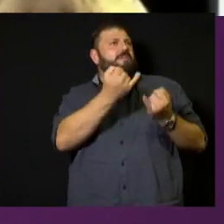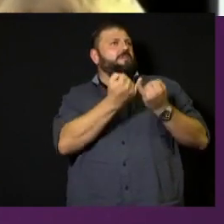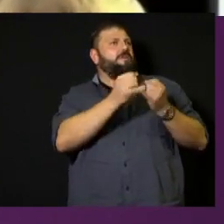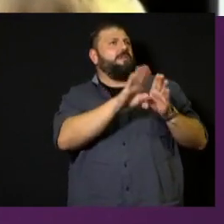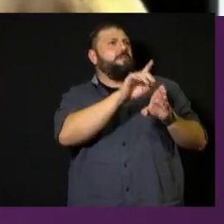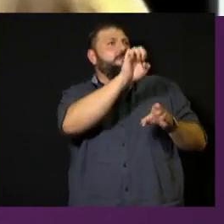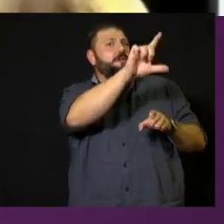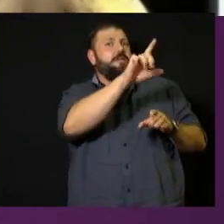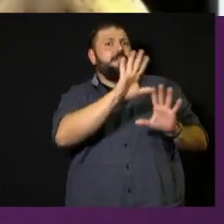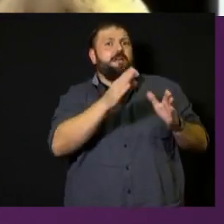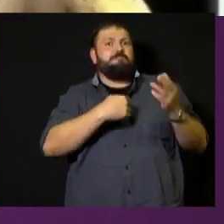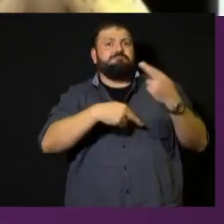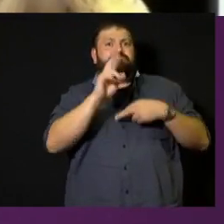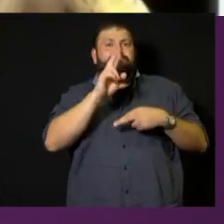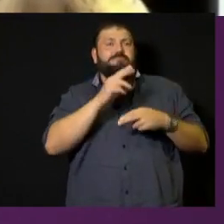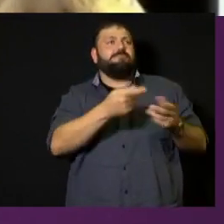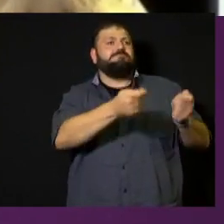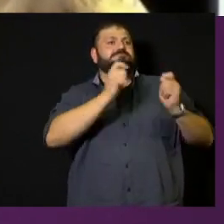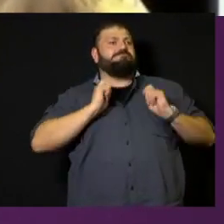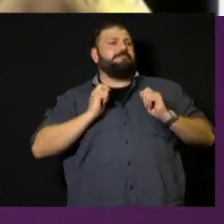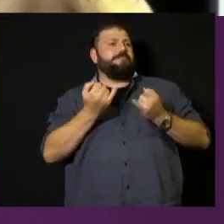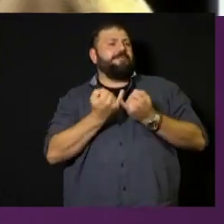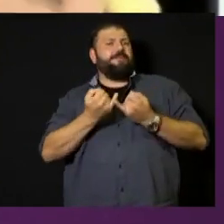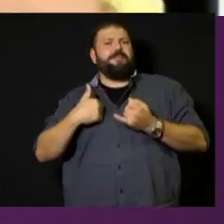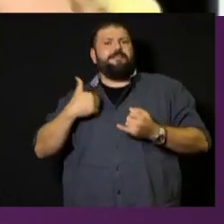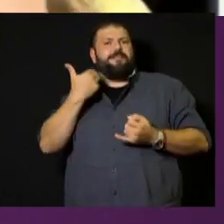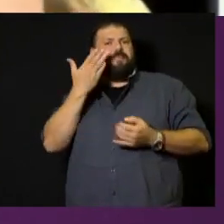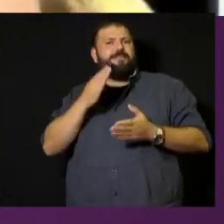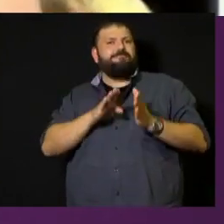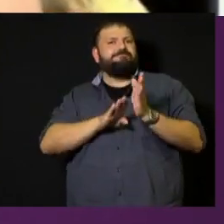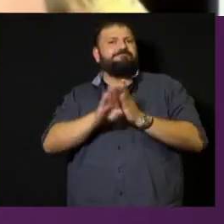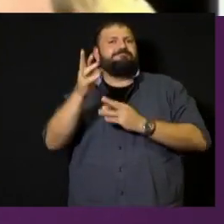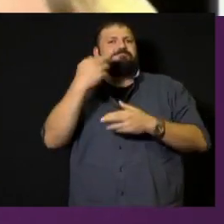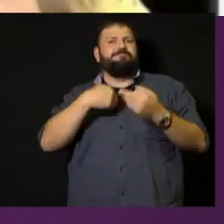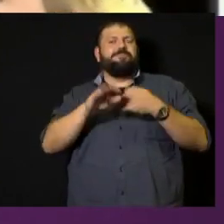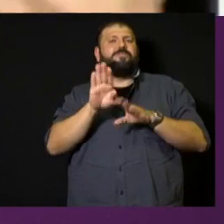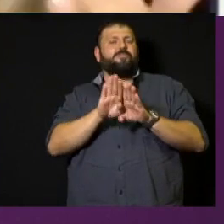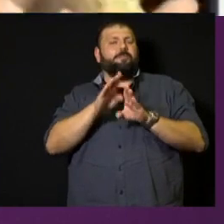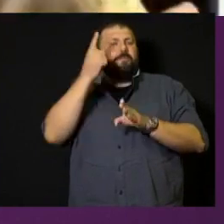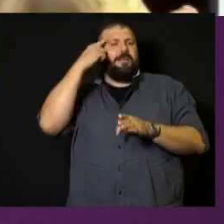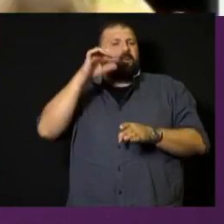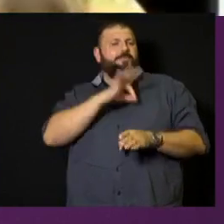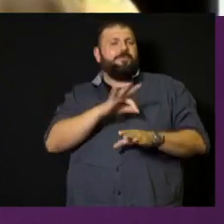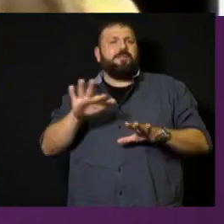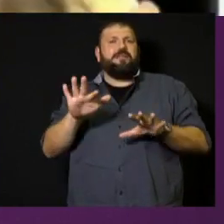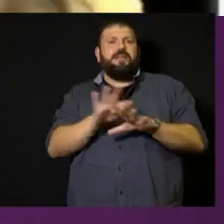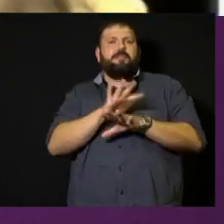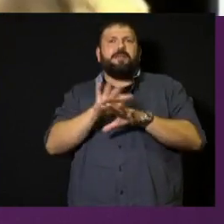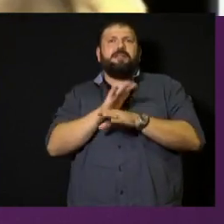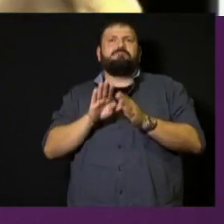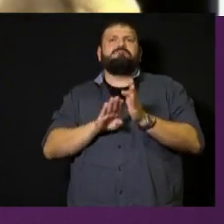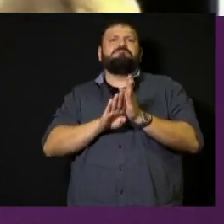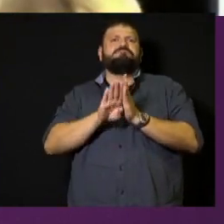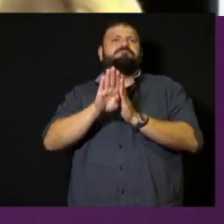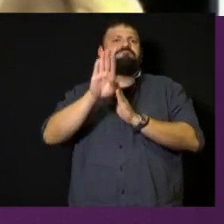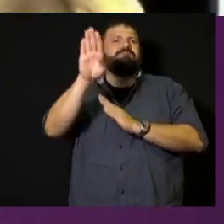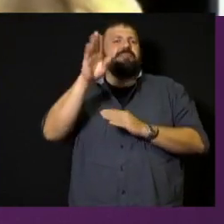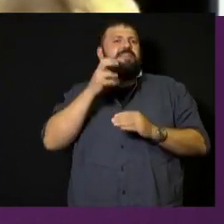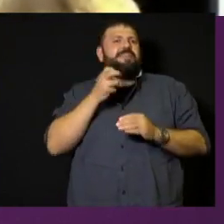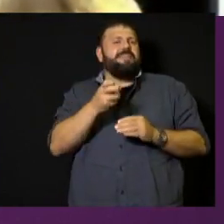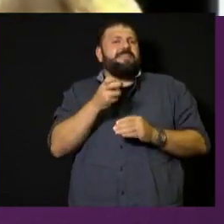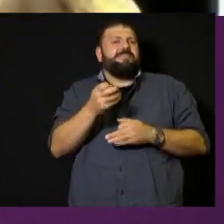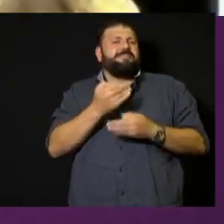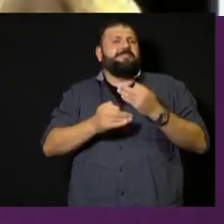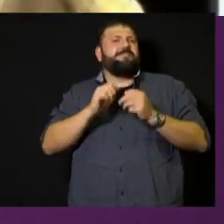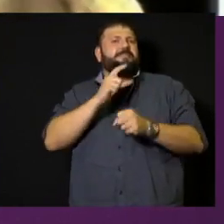of transformation. Then, on the way, you realize that you need to change in this